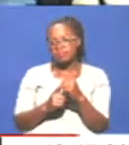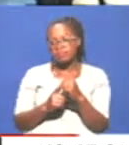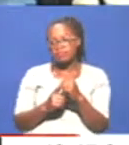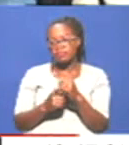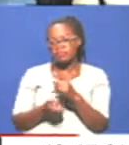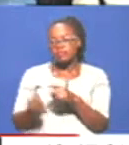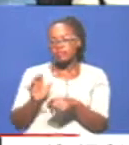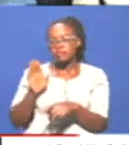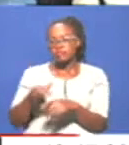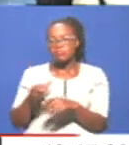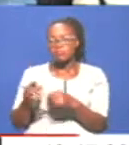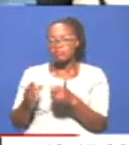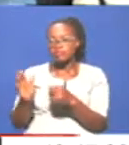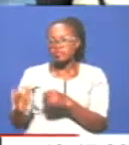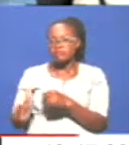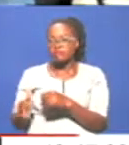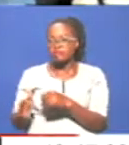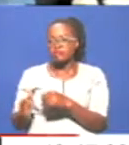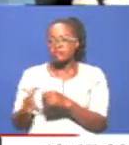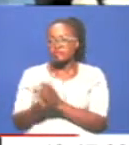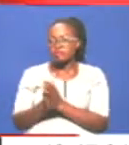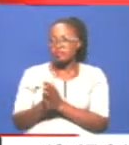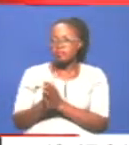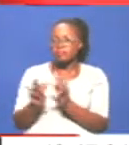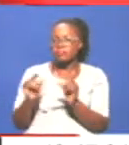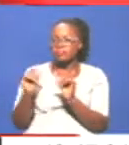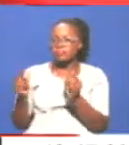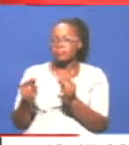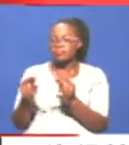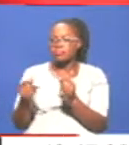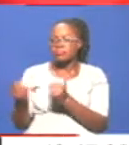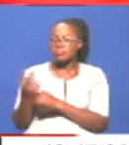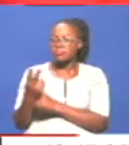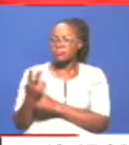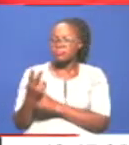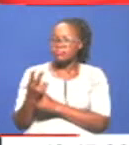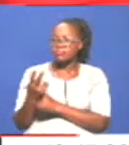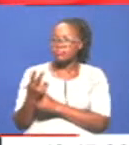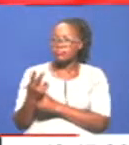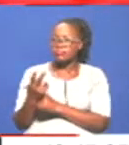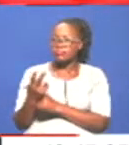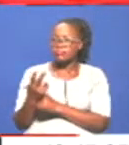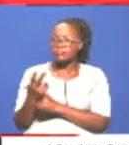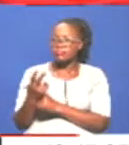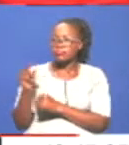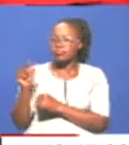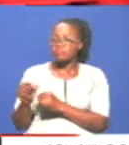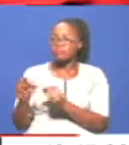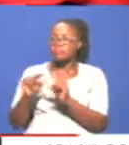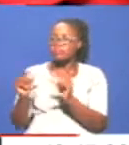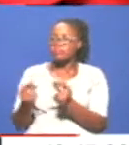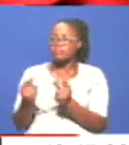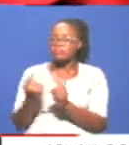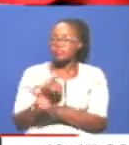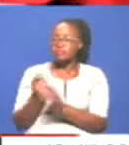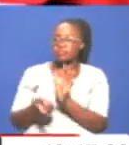side, the women's side, you've got a whole grouping of 12. Yeah. So in each group, there's a different